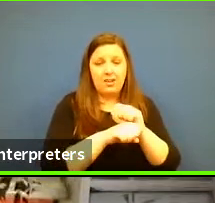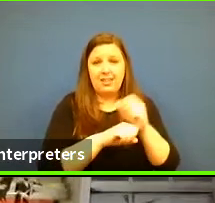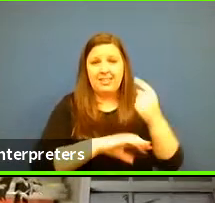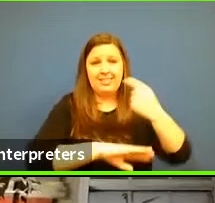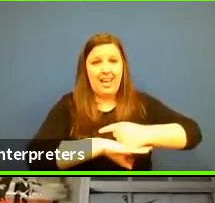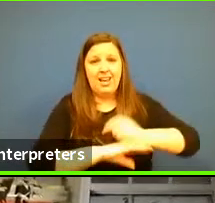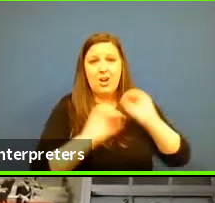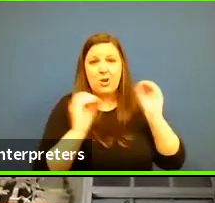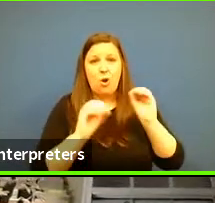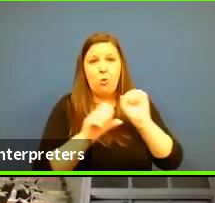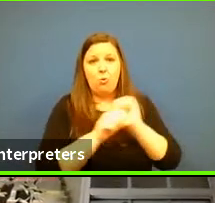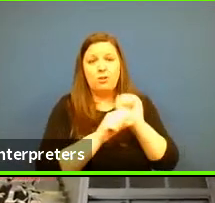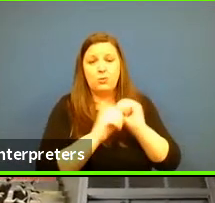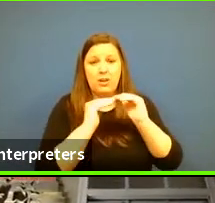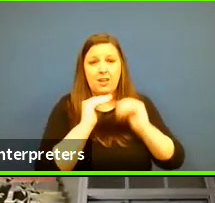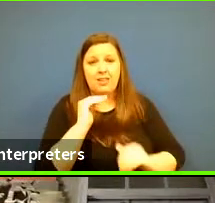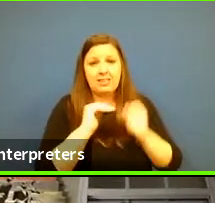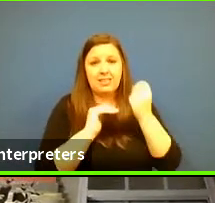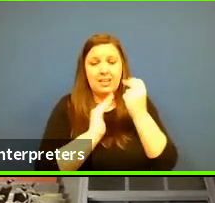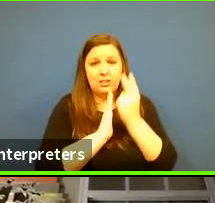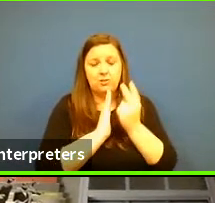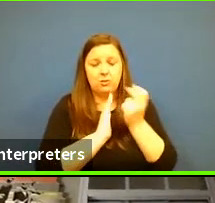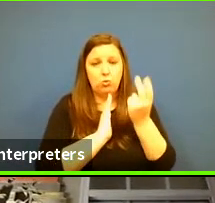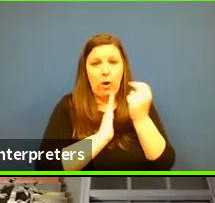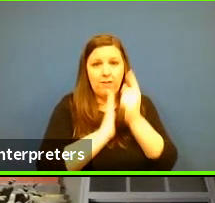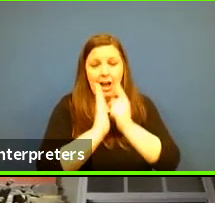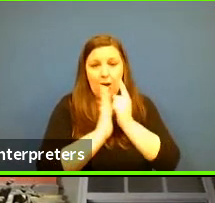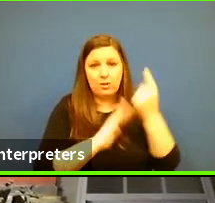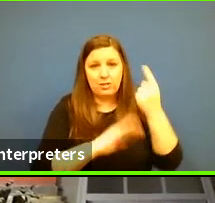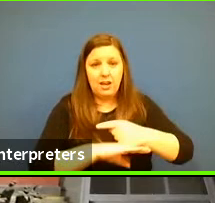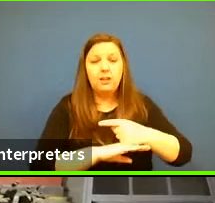there. And so it would be amazing to be able to give them